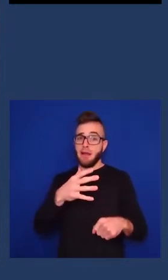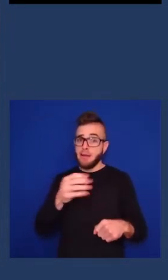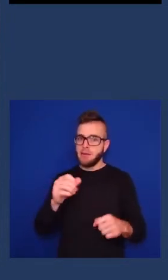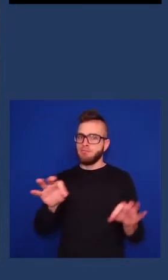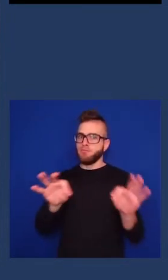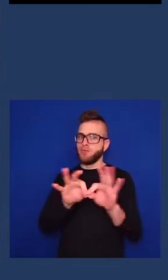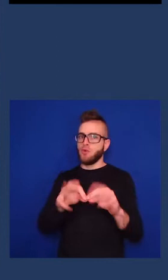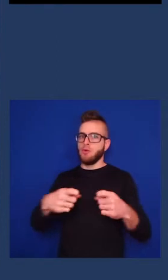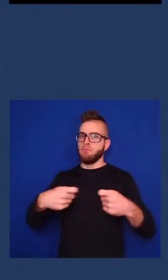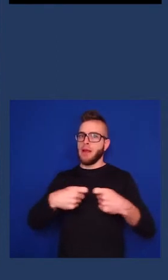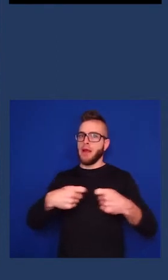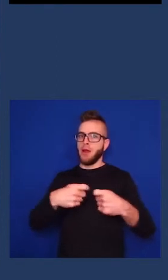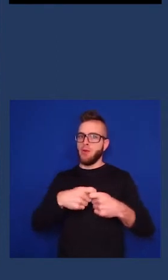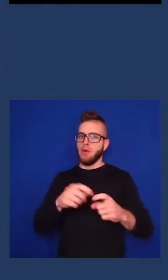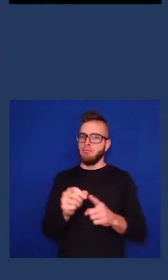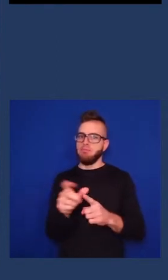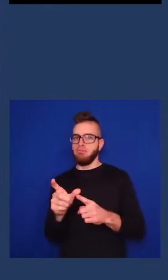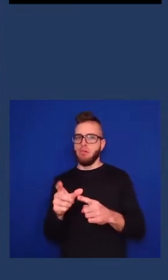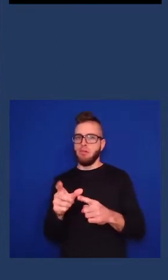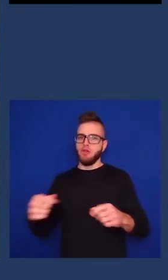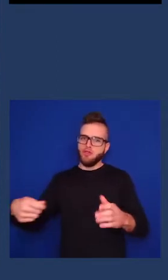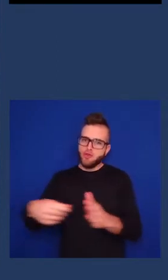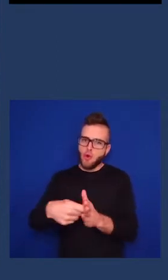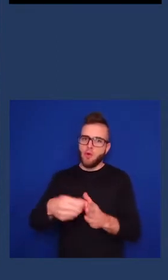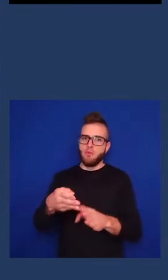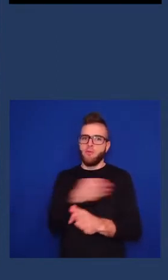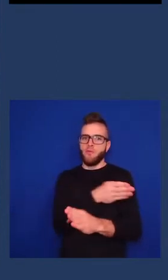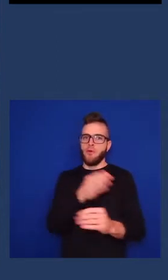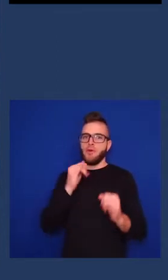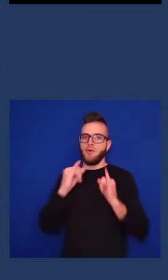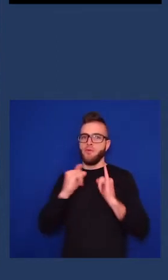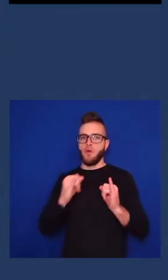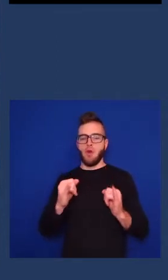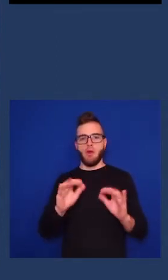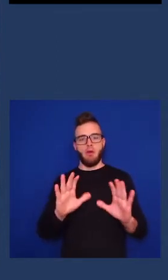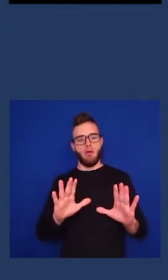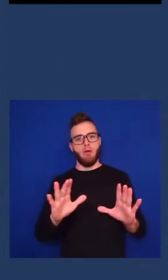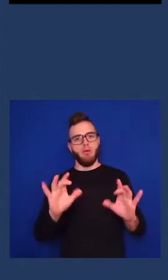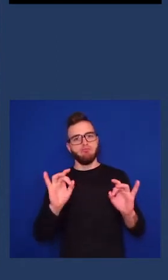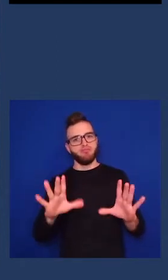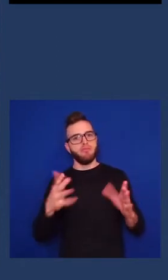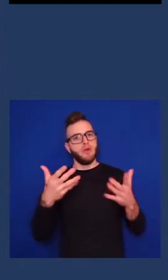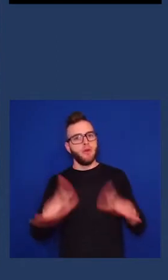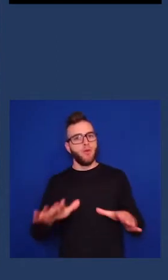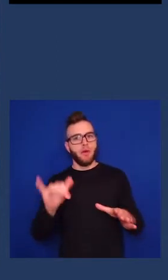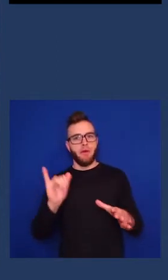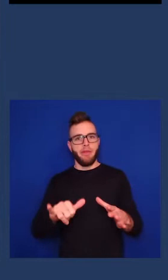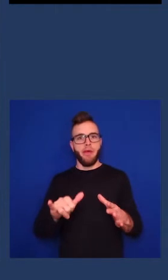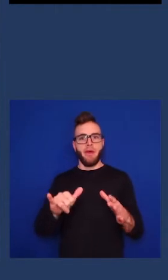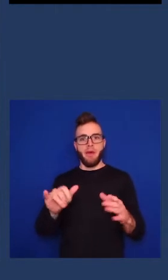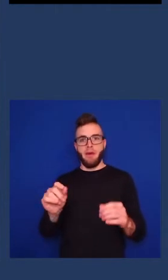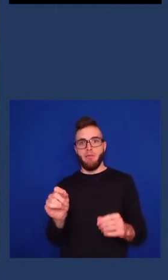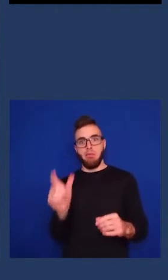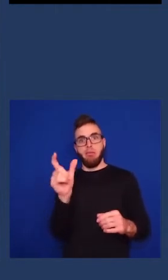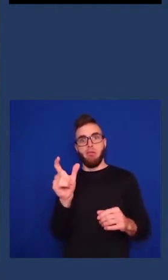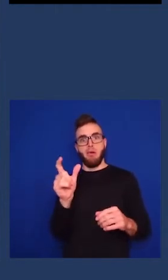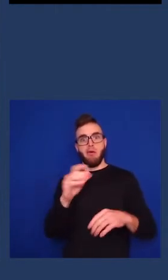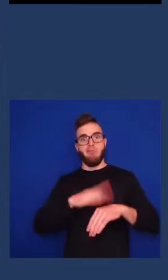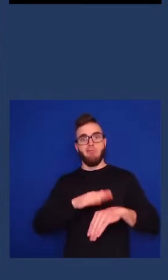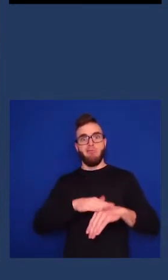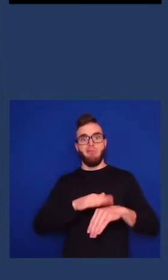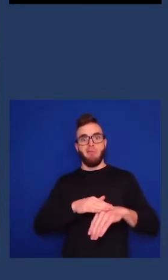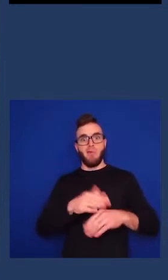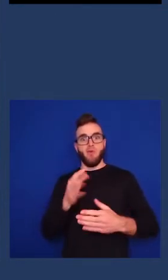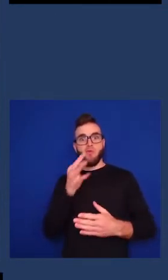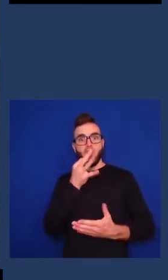interview. You don't want the low battery signal popping up on your device during the interview and distracting you, or even